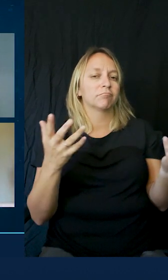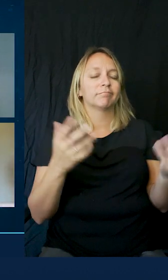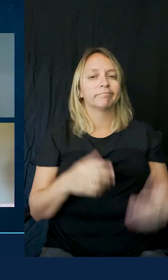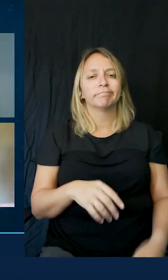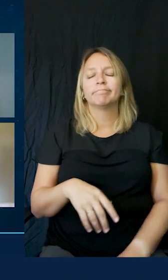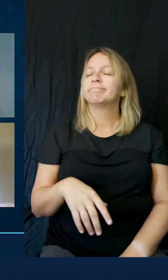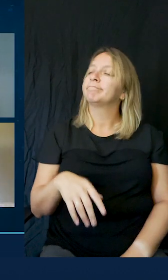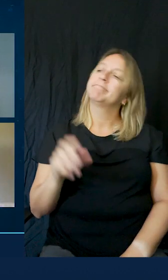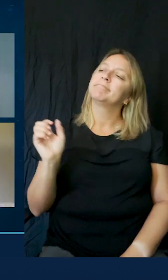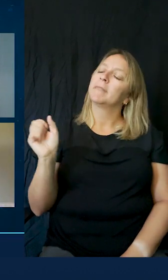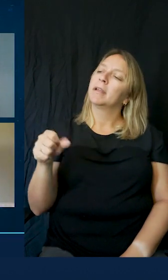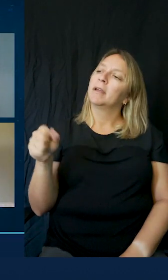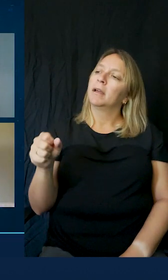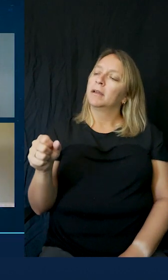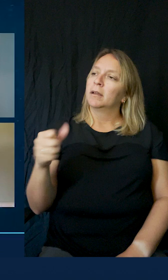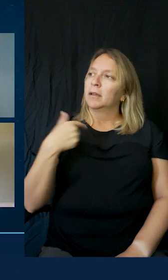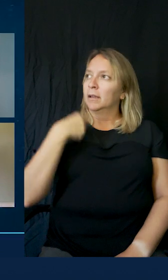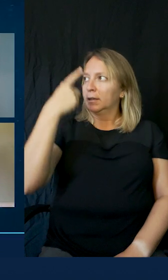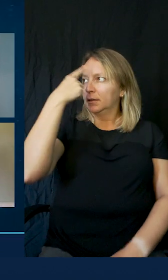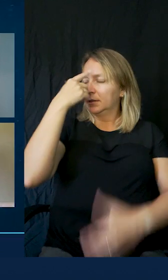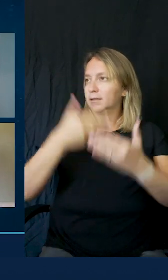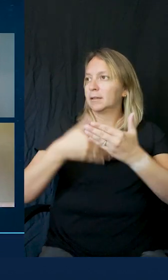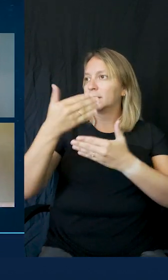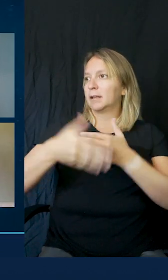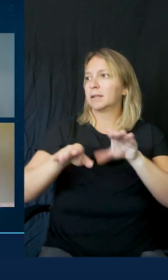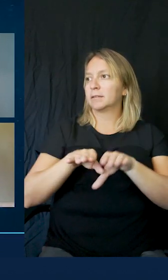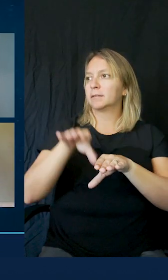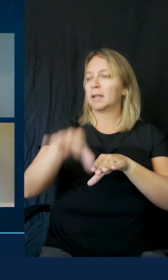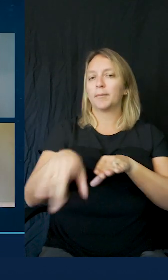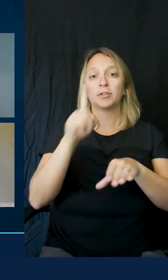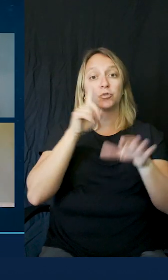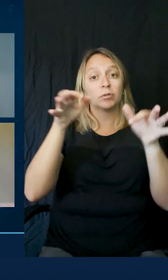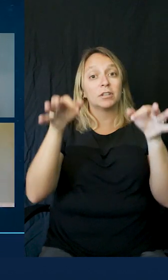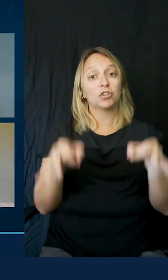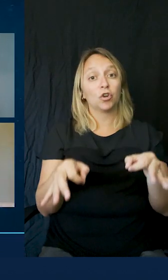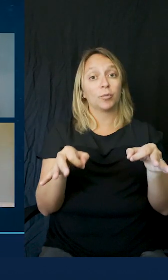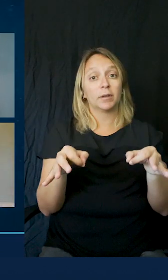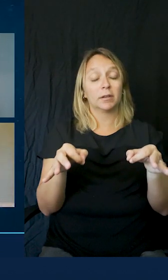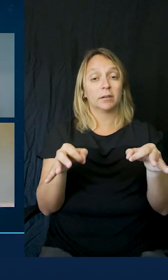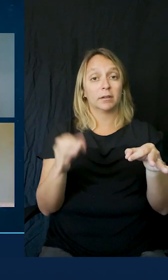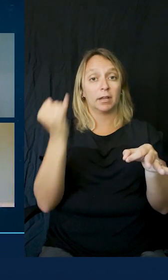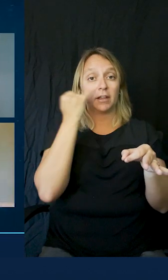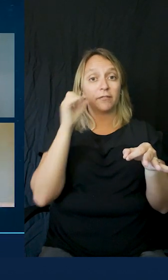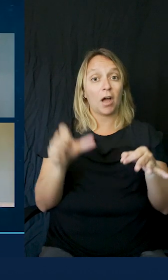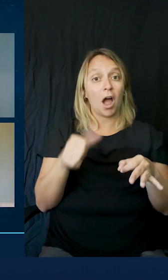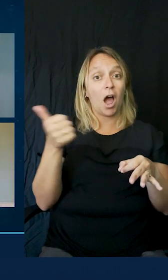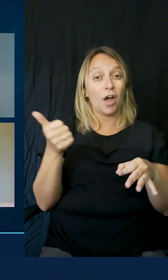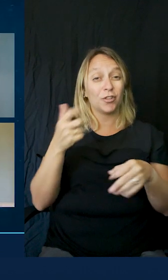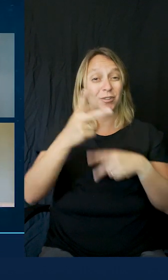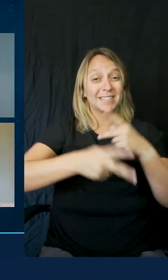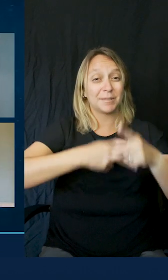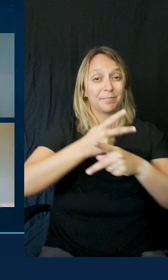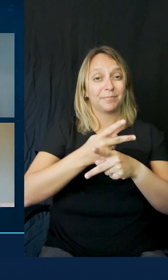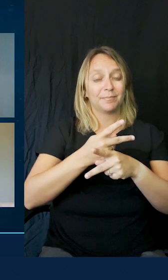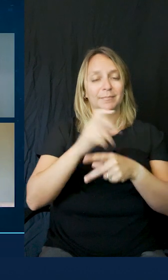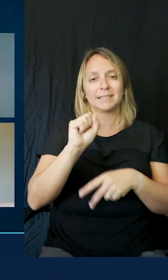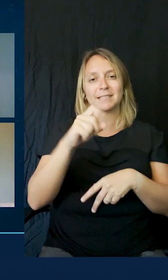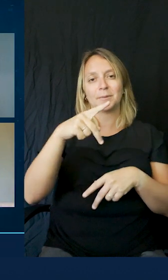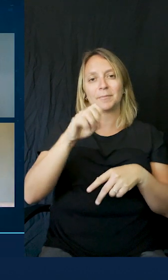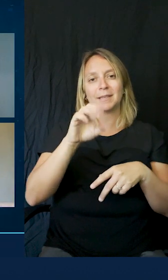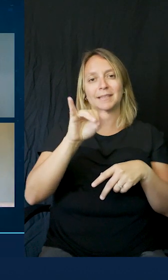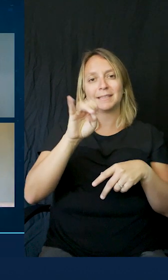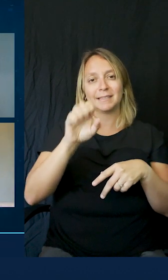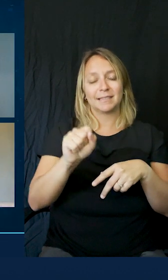Jim. I think the next step is determining whether or not other species of Pacific salmon